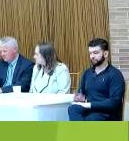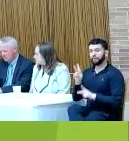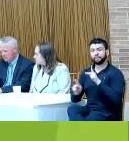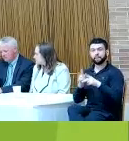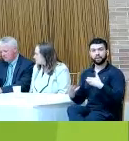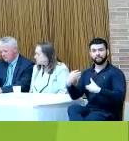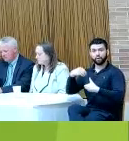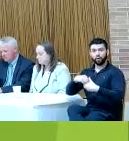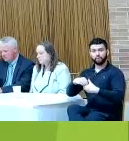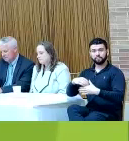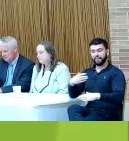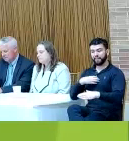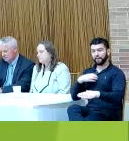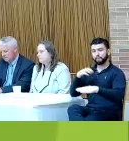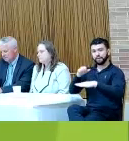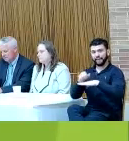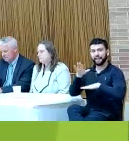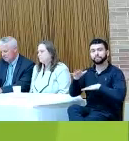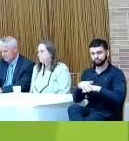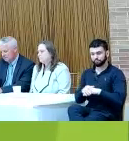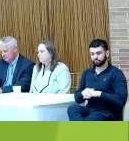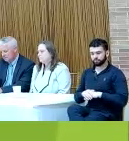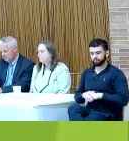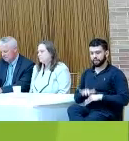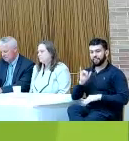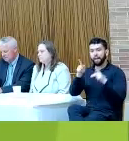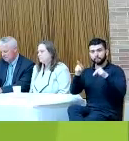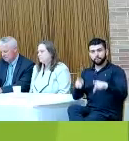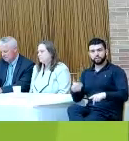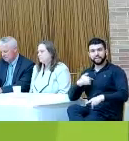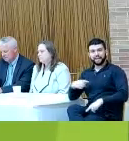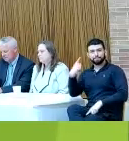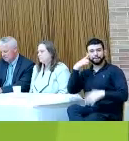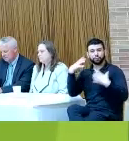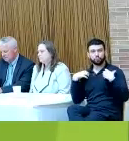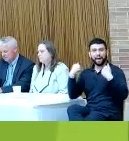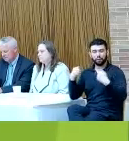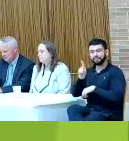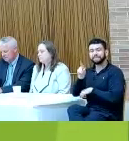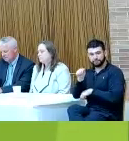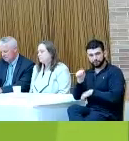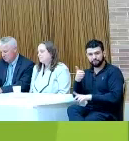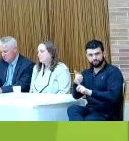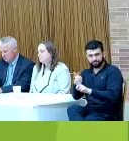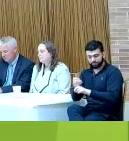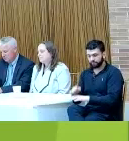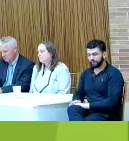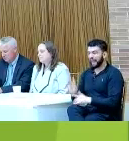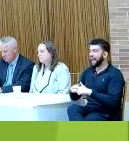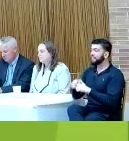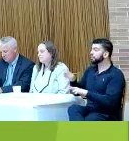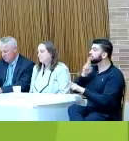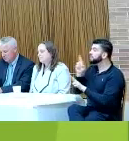a complainant the complainants is a person with mental health disabilities and the respondents